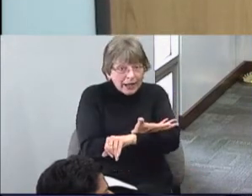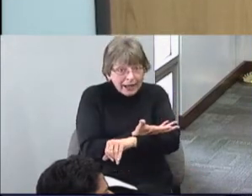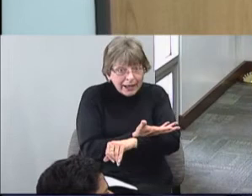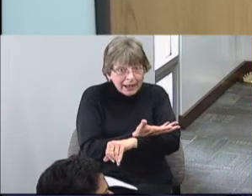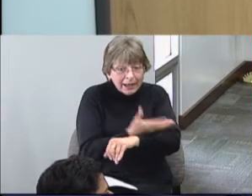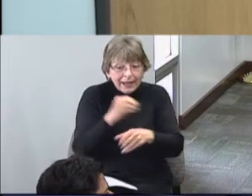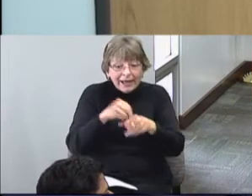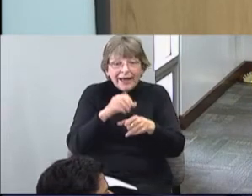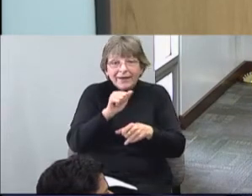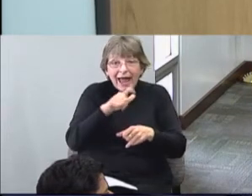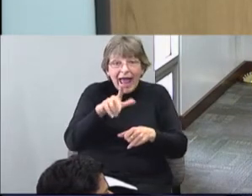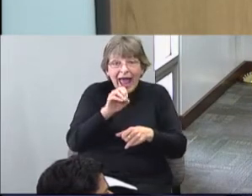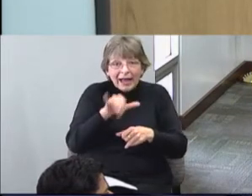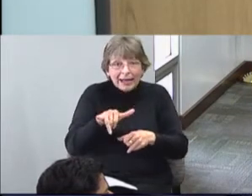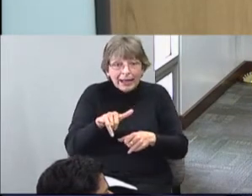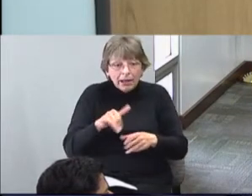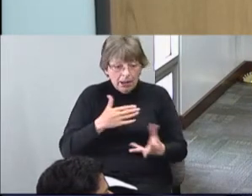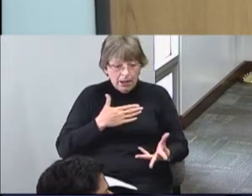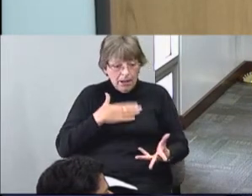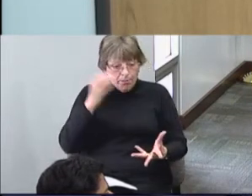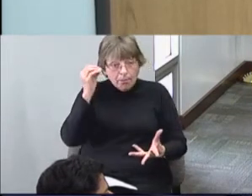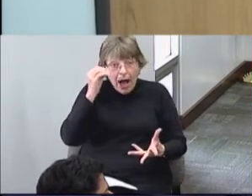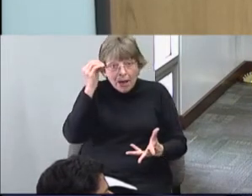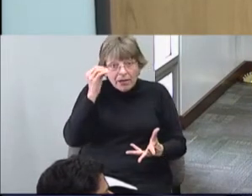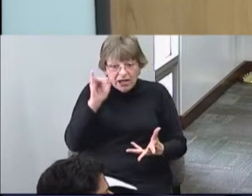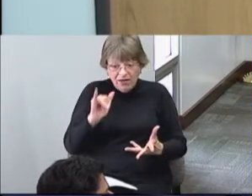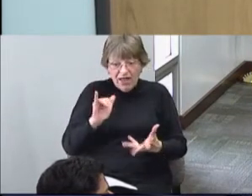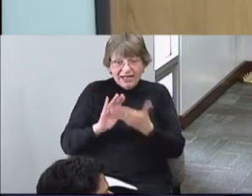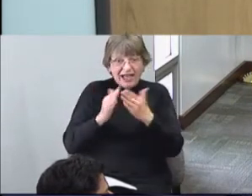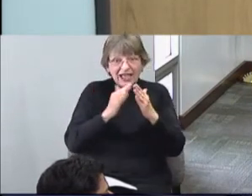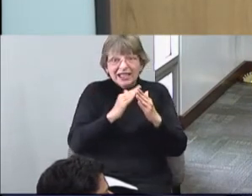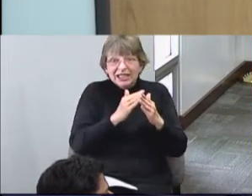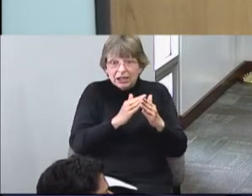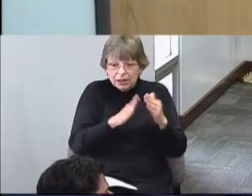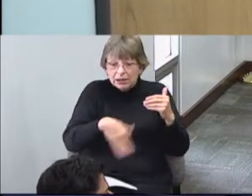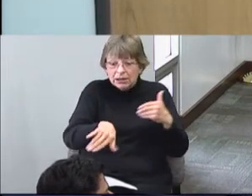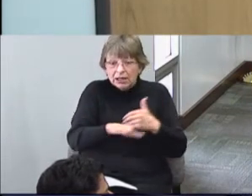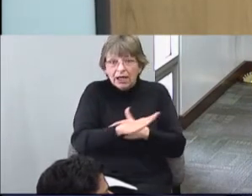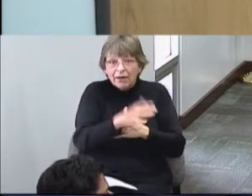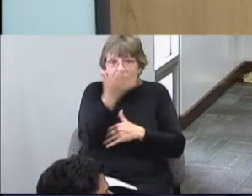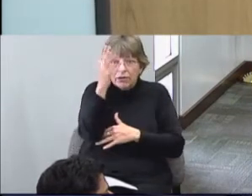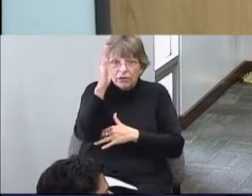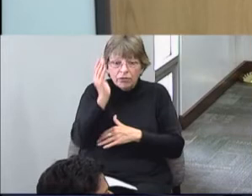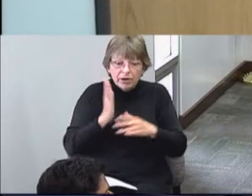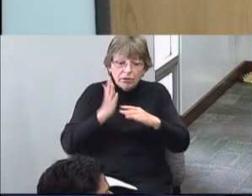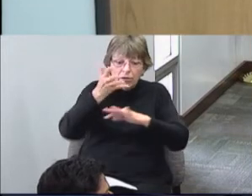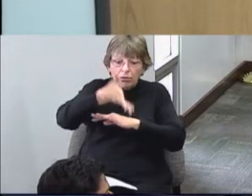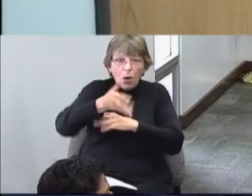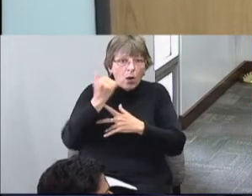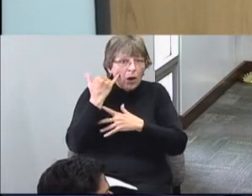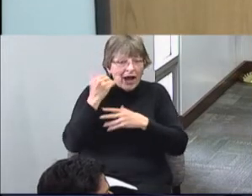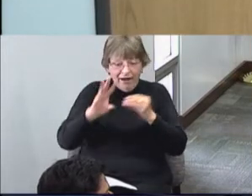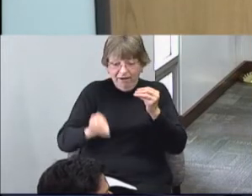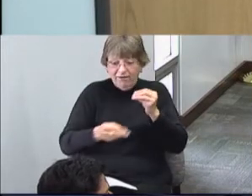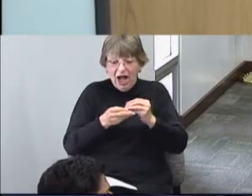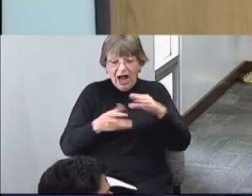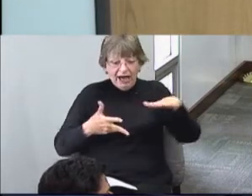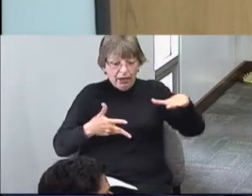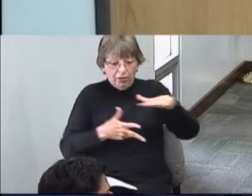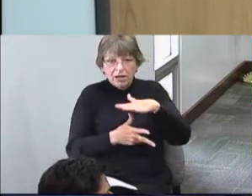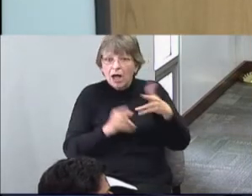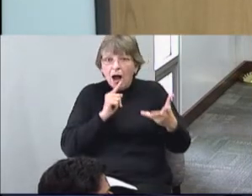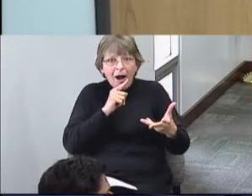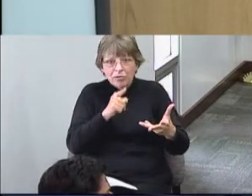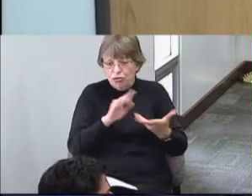my opinion, that's city property. The trees are going to grow over. If I put a garage in the alley, I'm sure the city's not going to